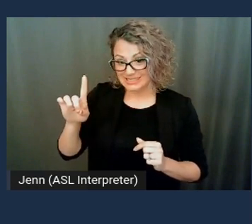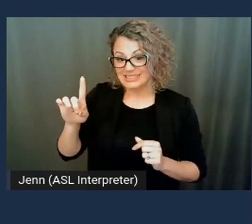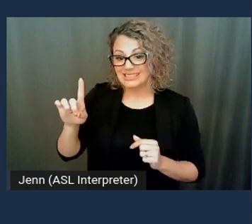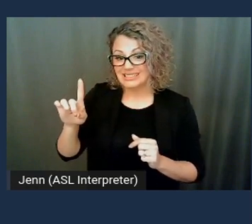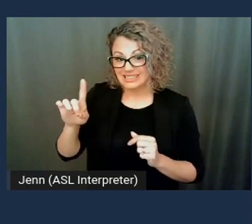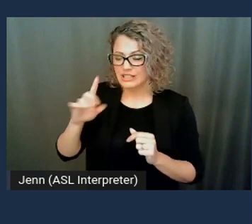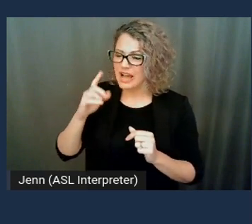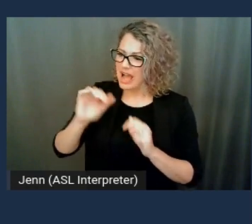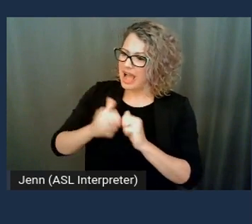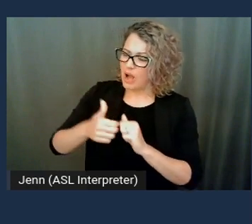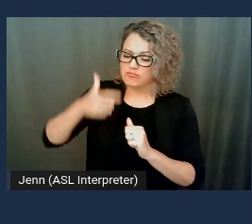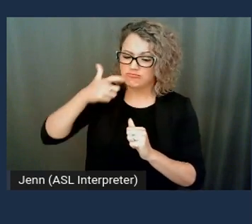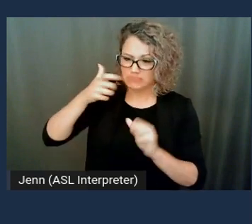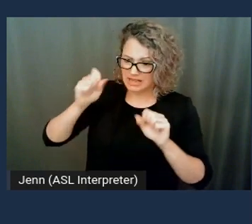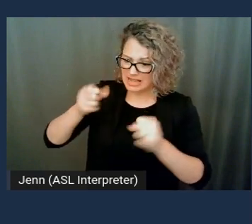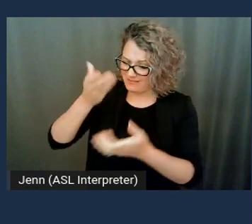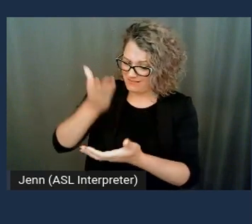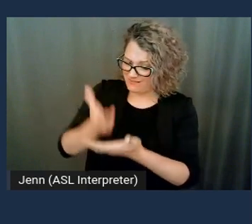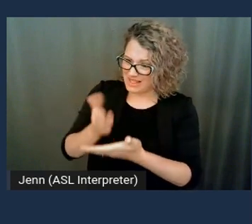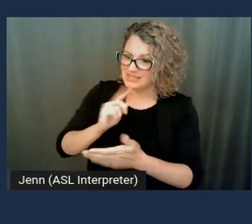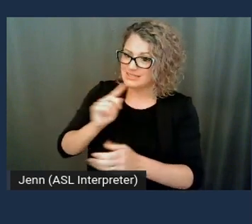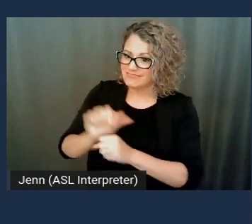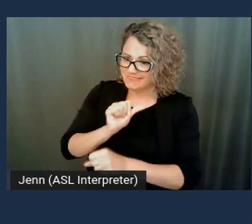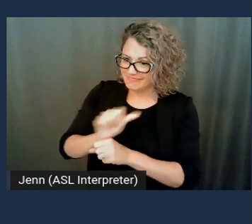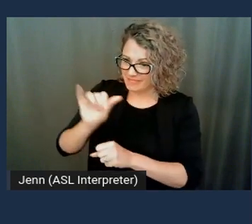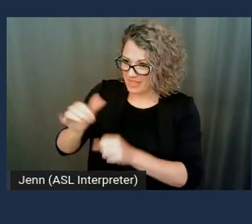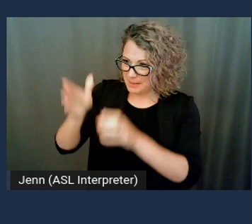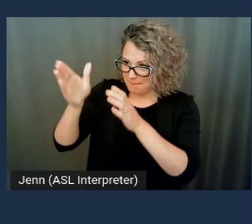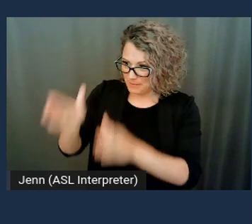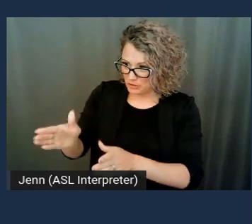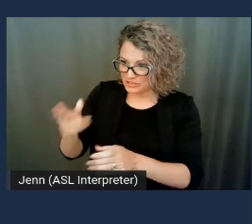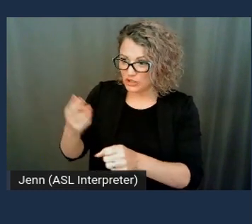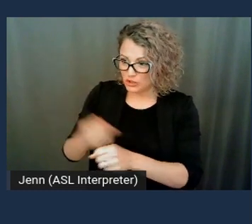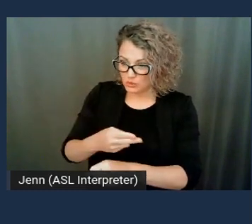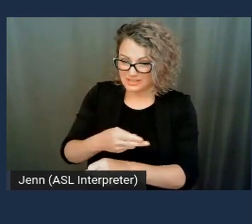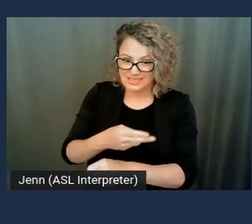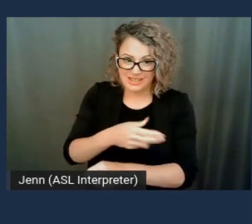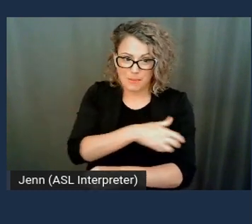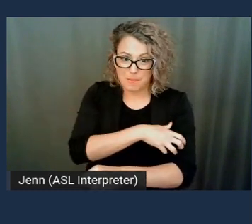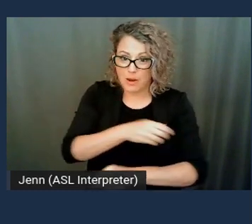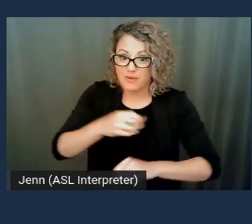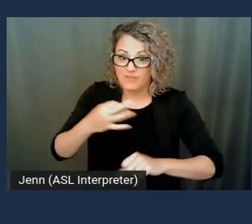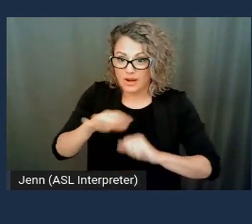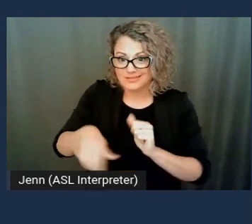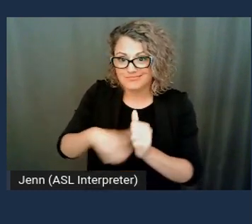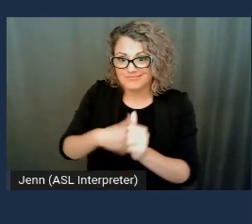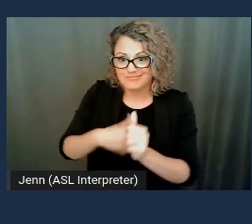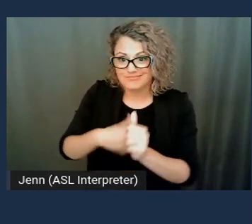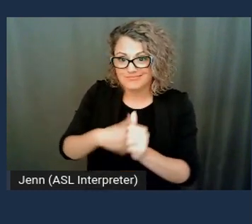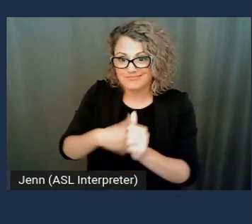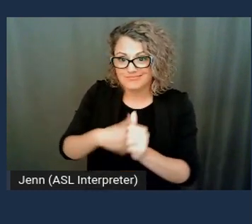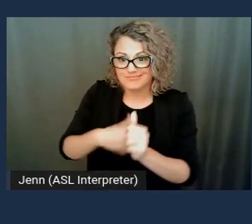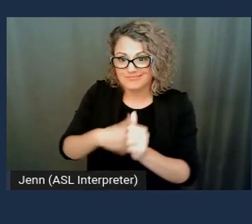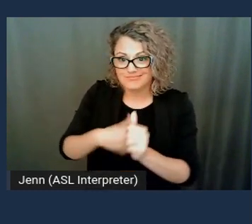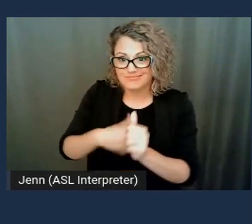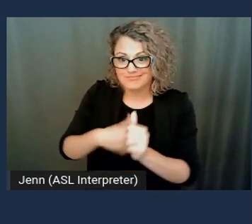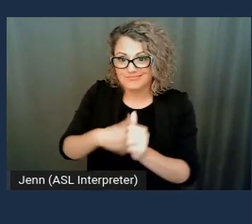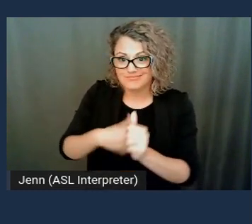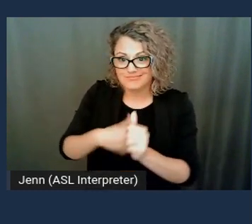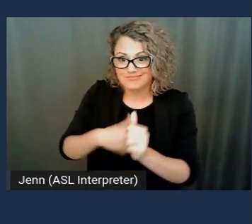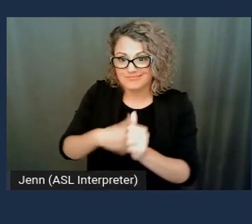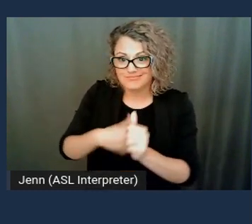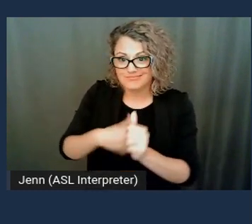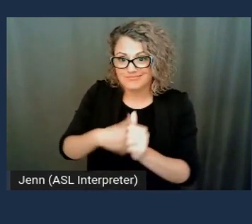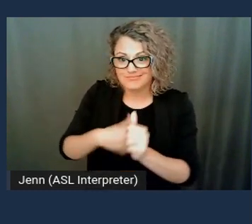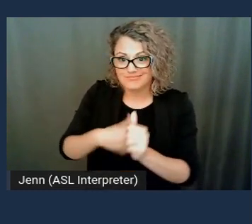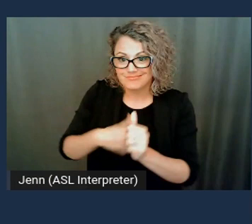can validate identity of callers using the power of machine learning. Right now, I'm not enrolled into Voice ID